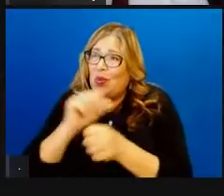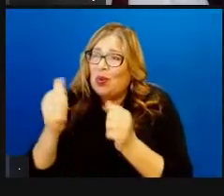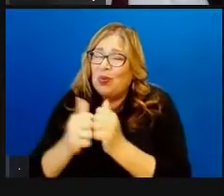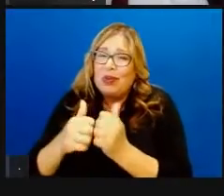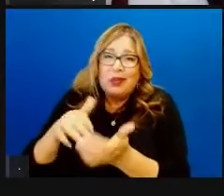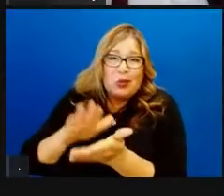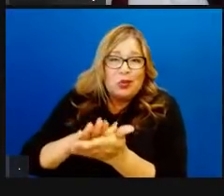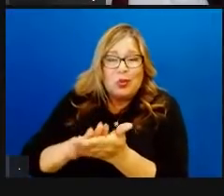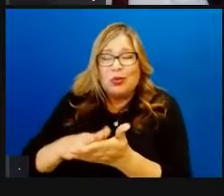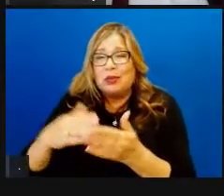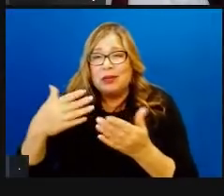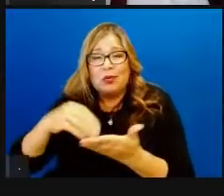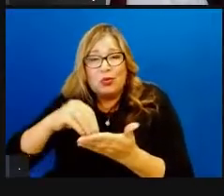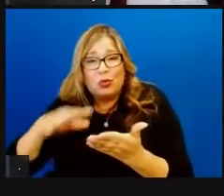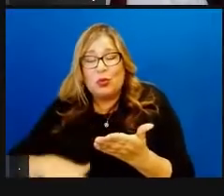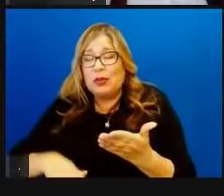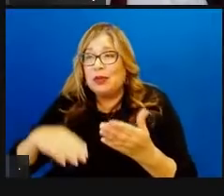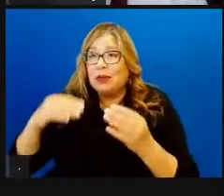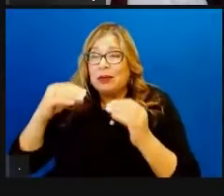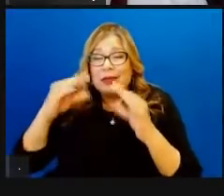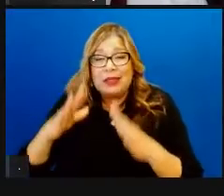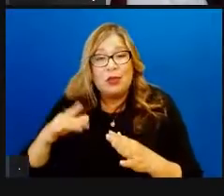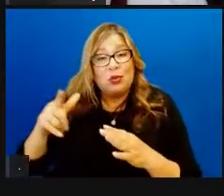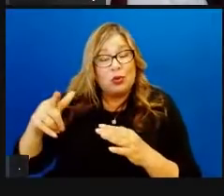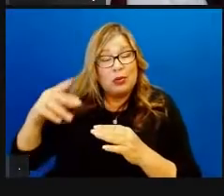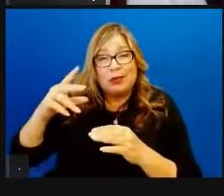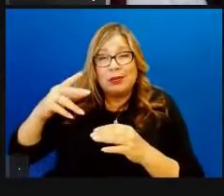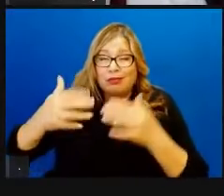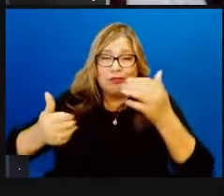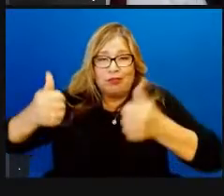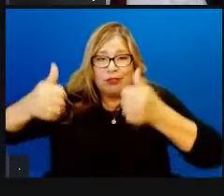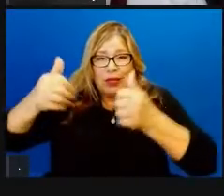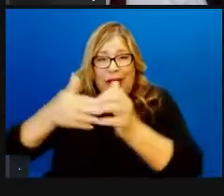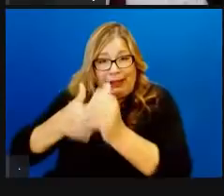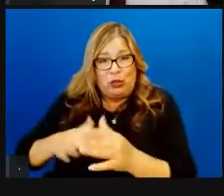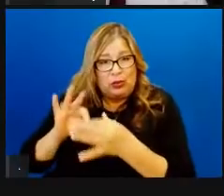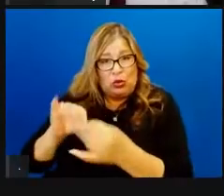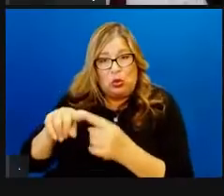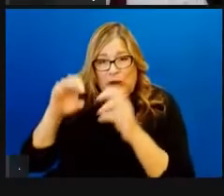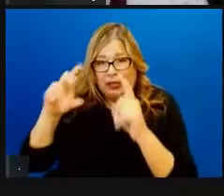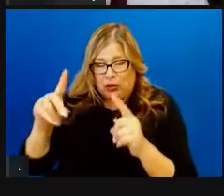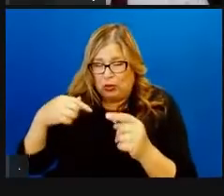public health leaders across the state to make sure we're staying current and doing what we can